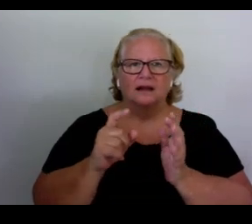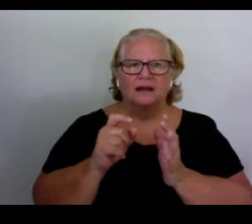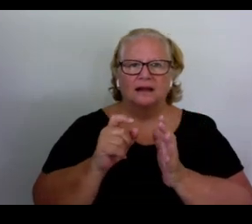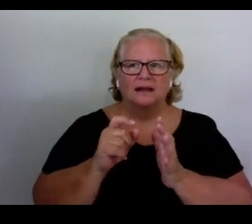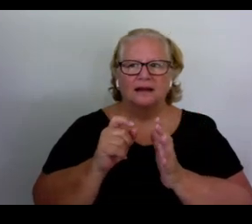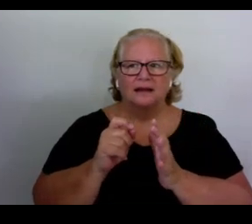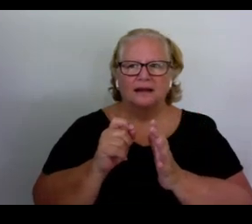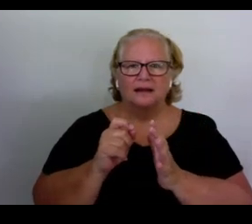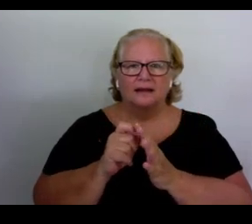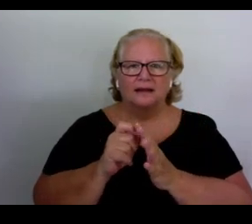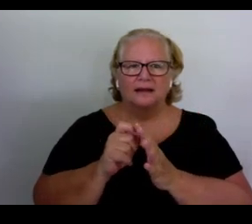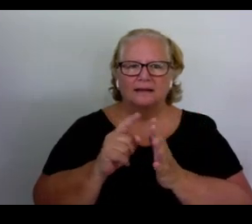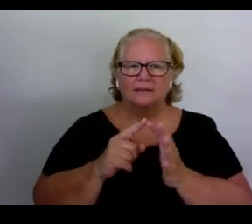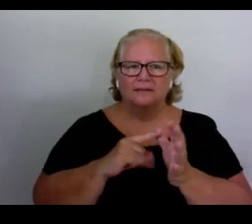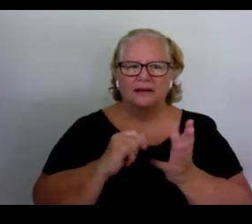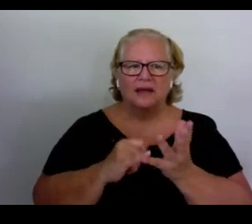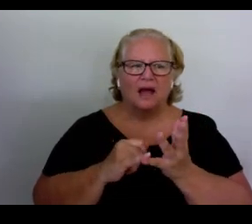schemes.